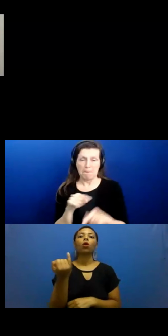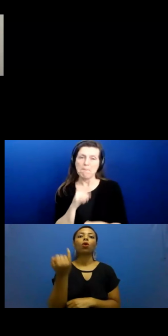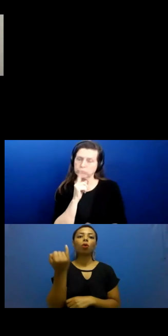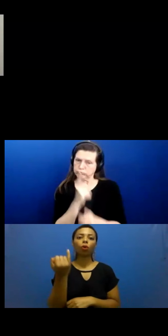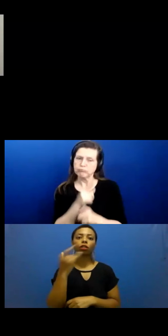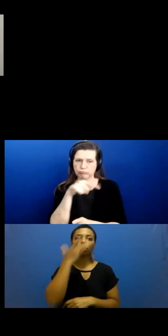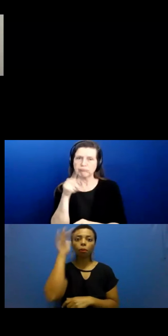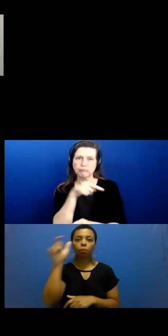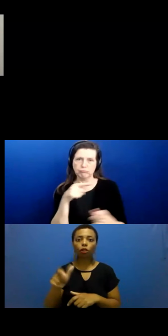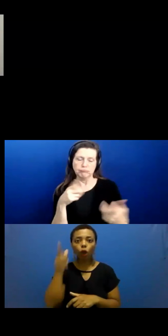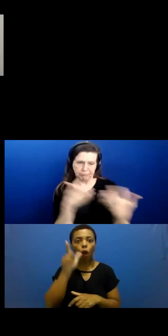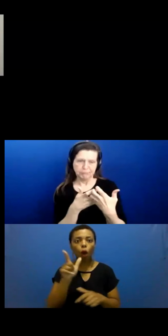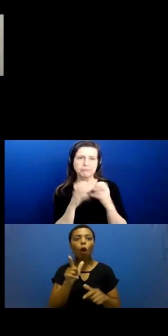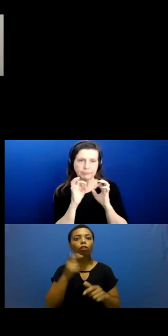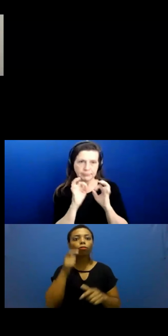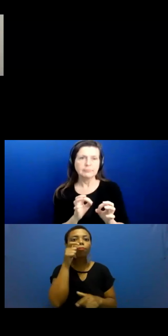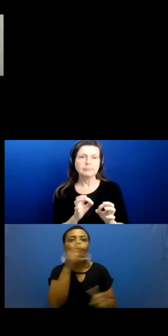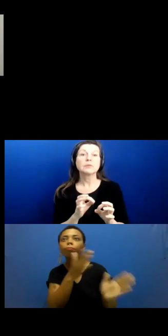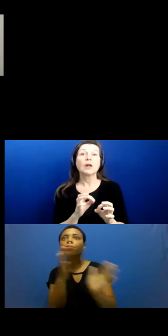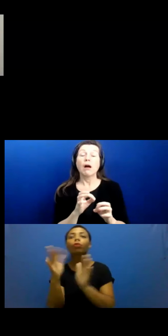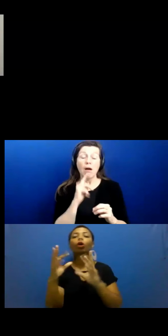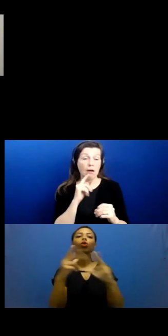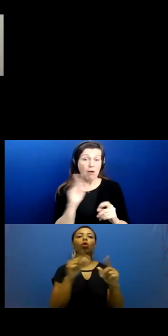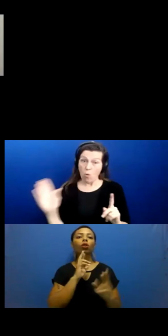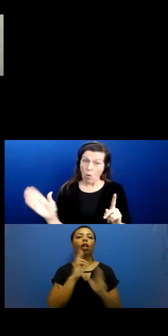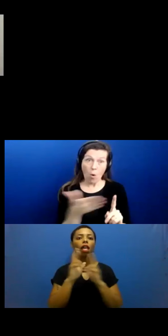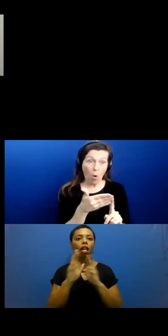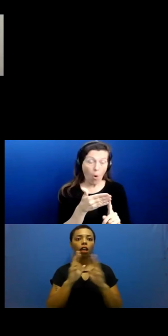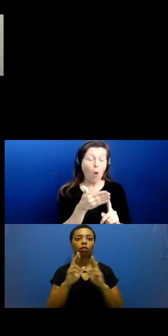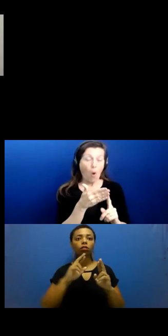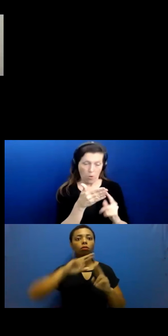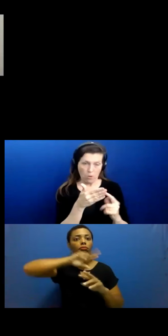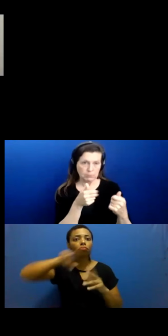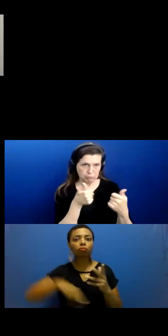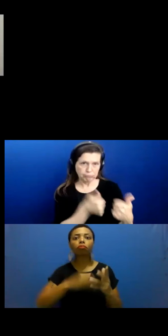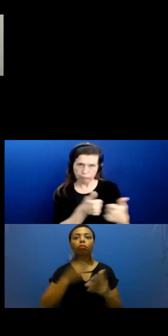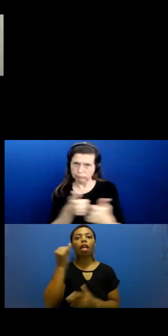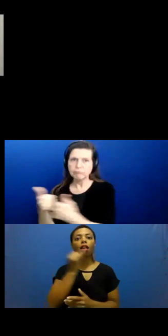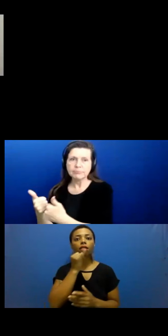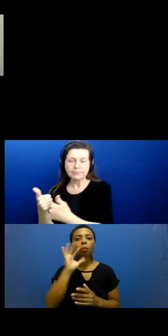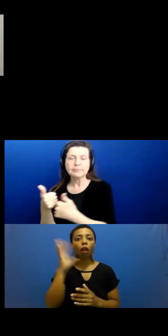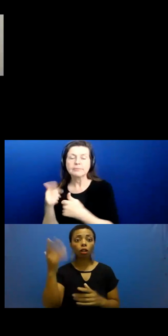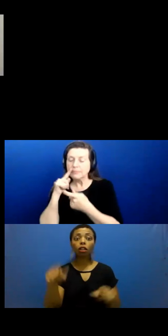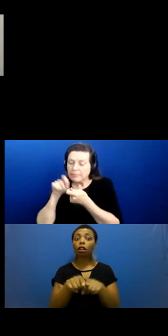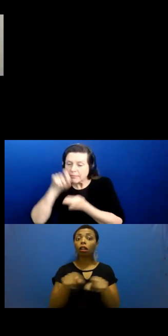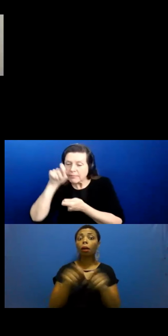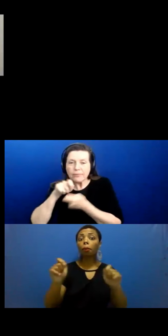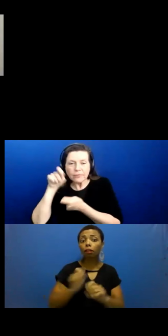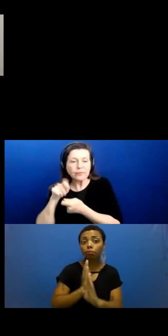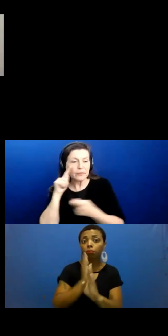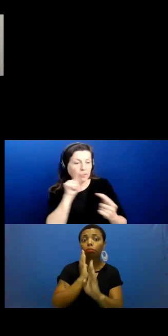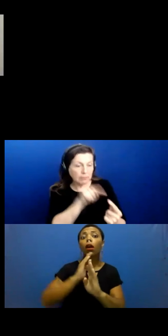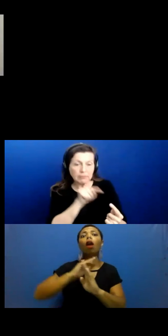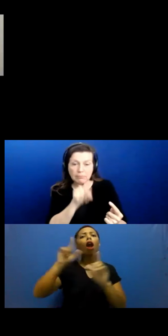Observational results showed effects in all cases, while there were interesting differences found in the ratings of specific aspects of the intervention